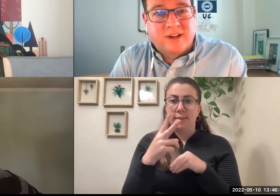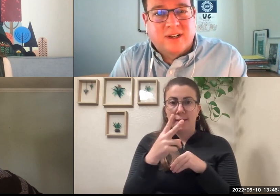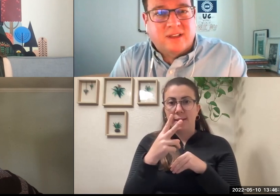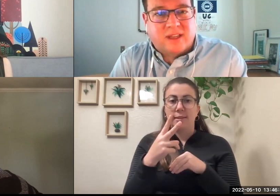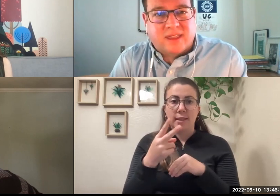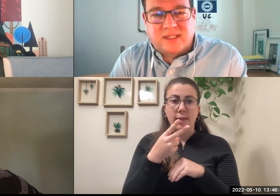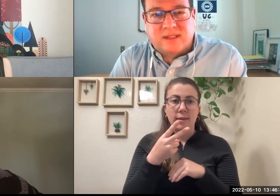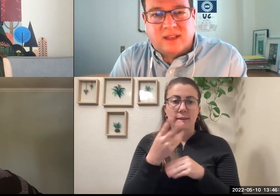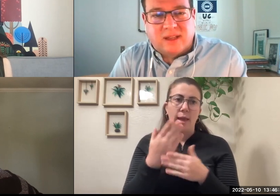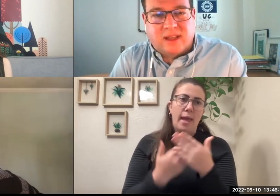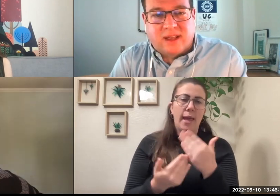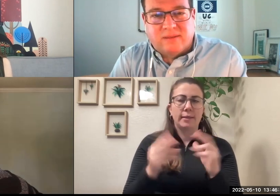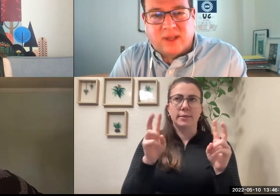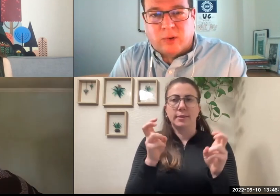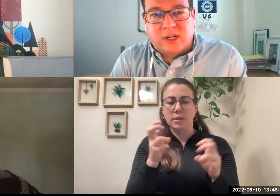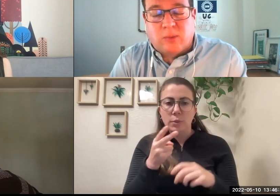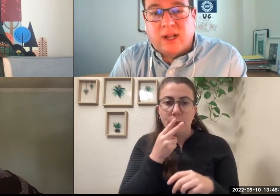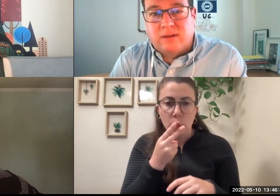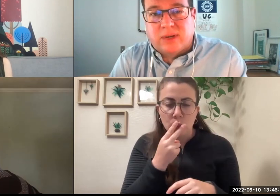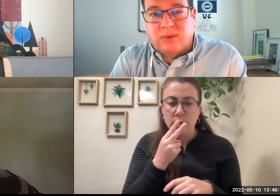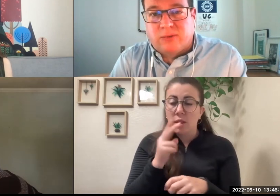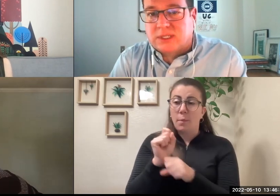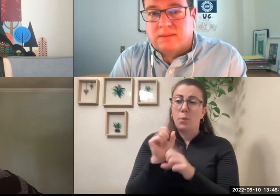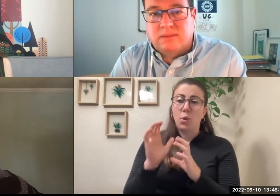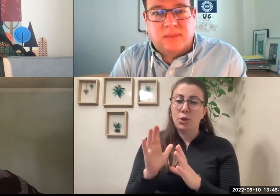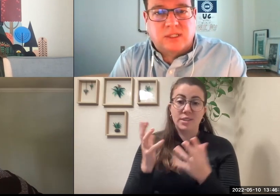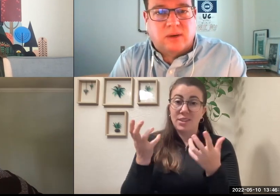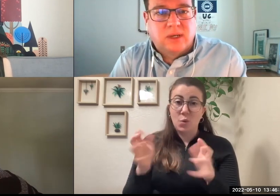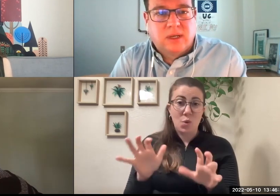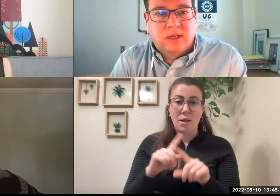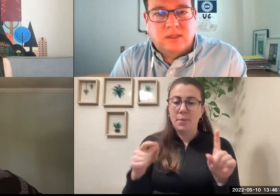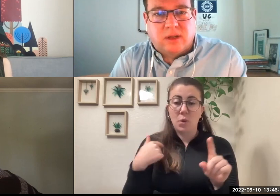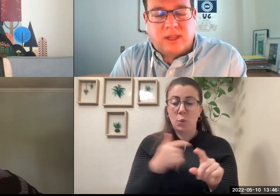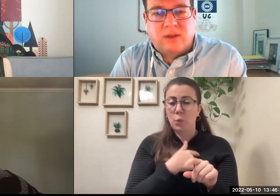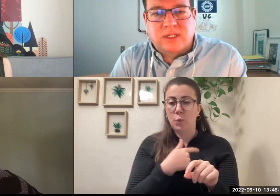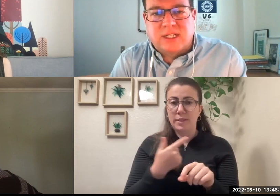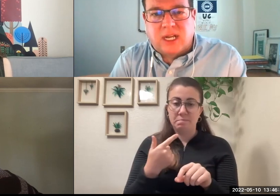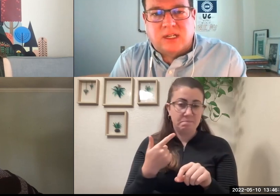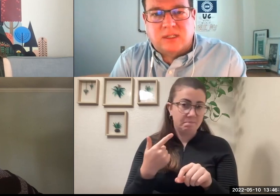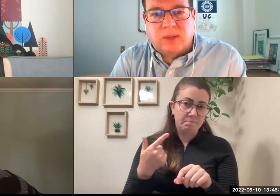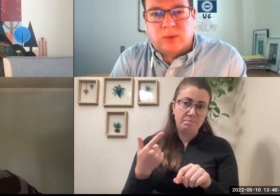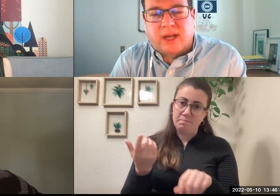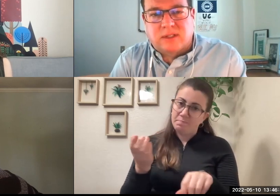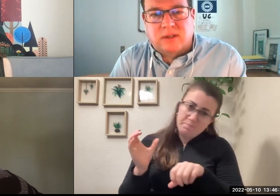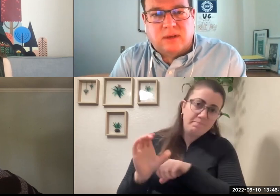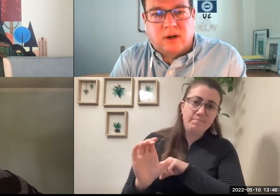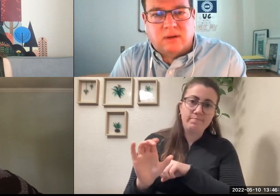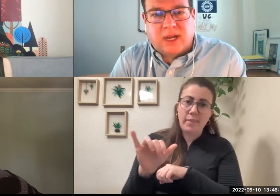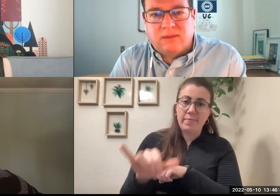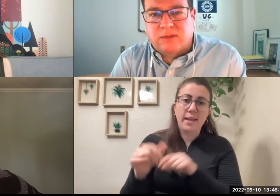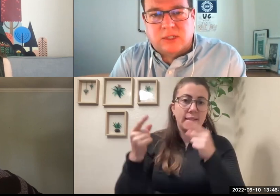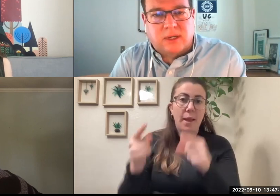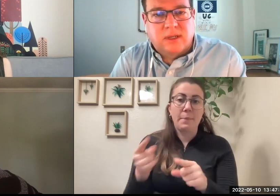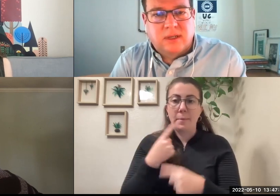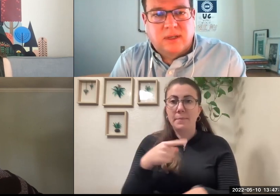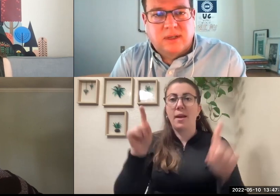anymore. Like that's, and the employer didn't want it, but we forced it. And so, you know, those kinds of changes in people's work lives are